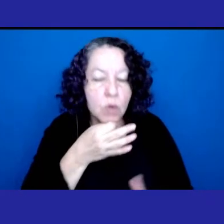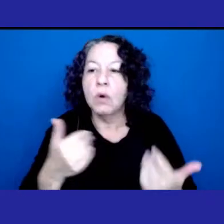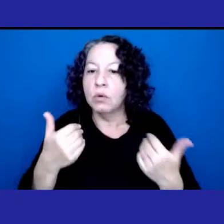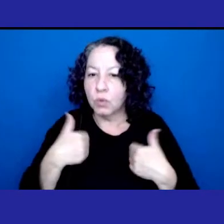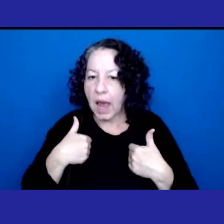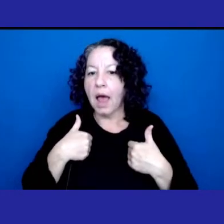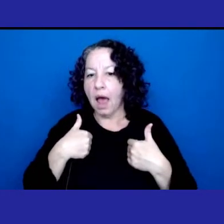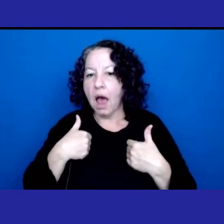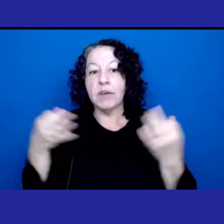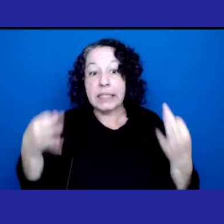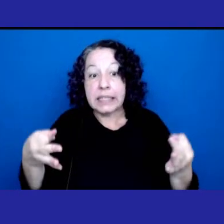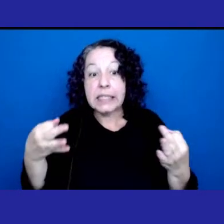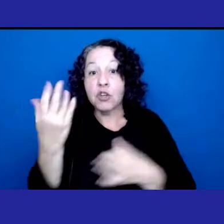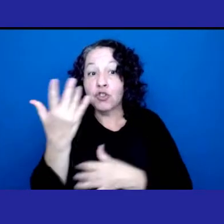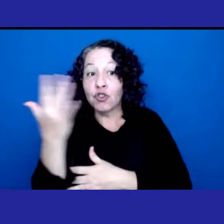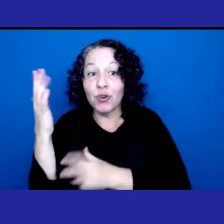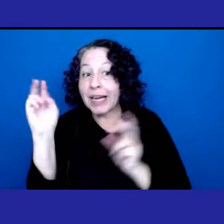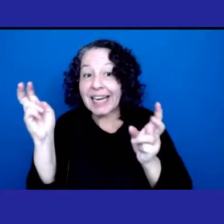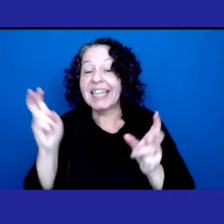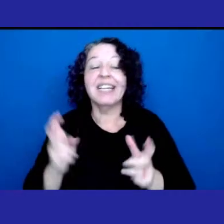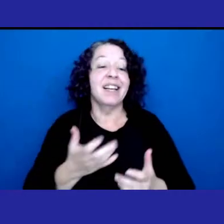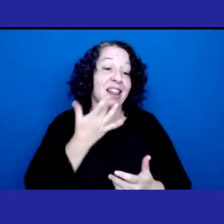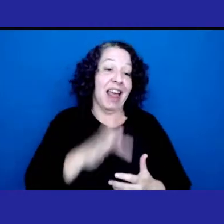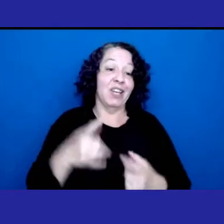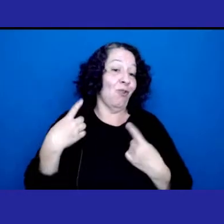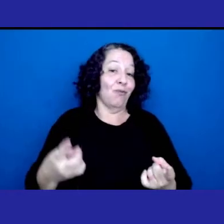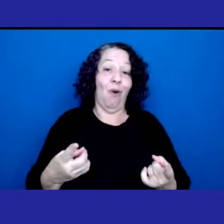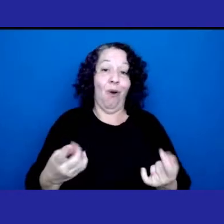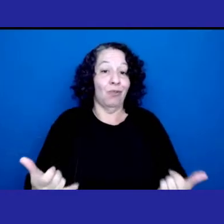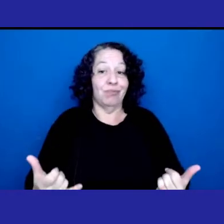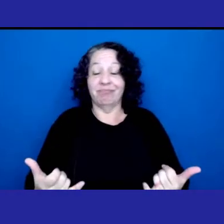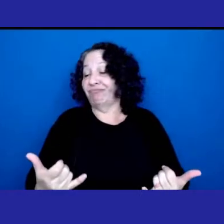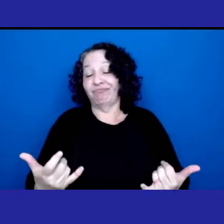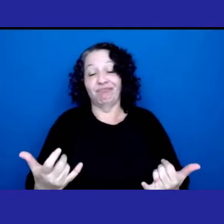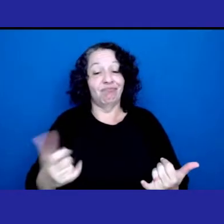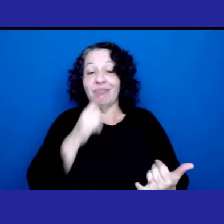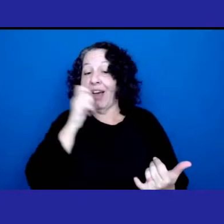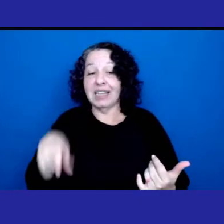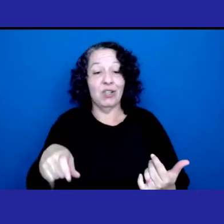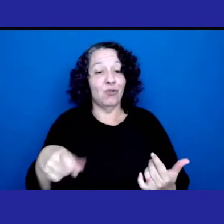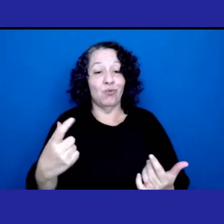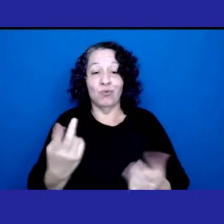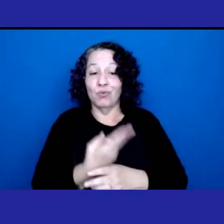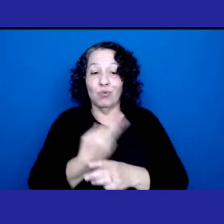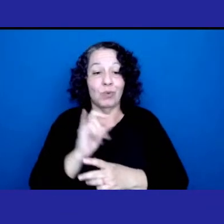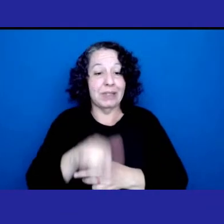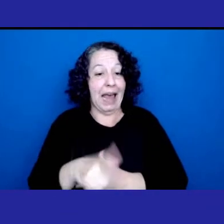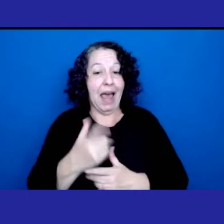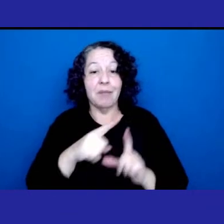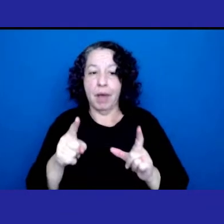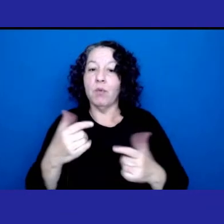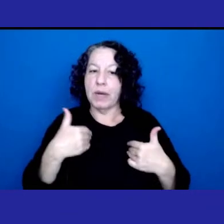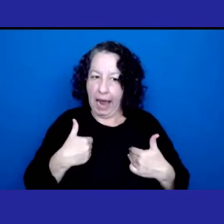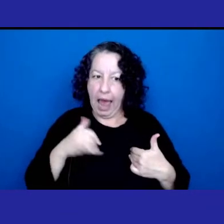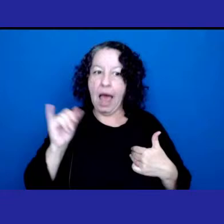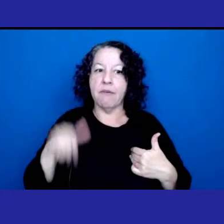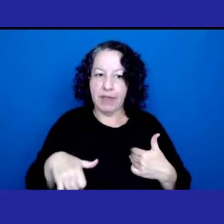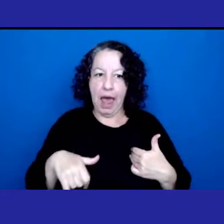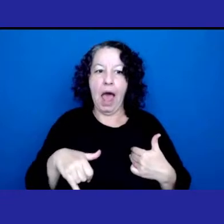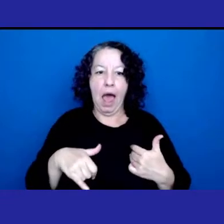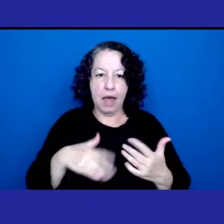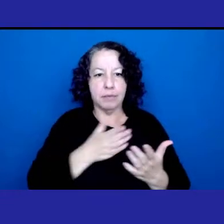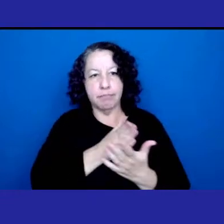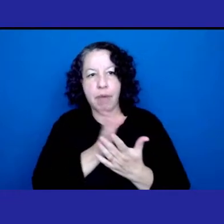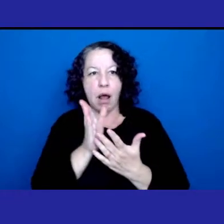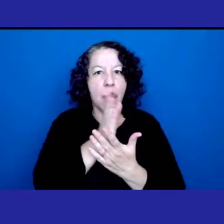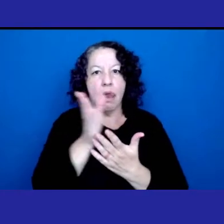date, we have not had to use the decision tree, but it is there if it's needed. And just in one other important point, because your point's really a